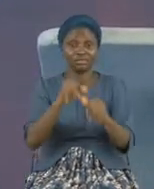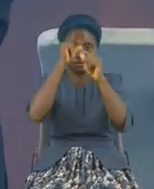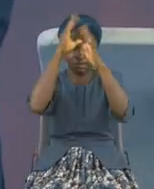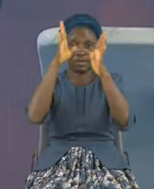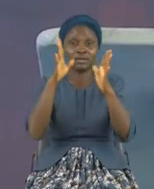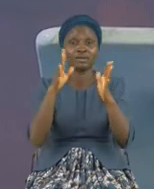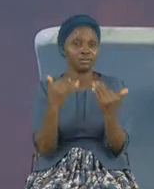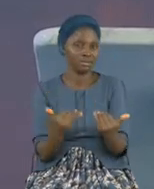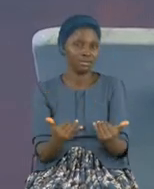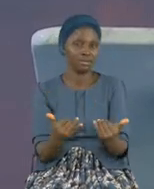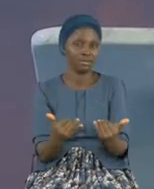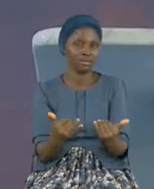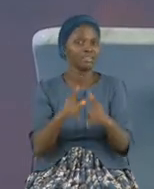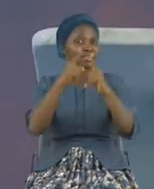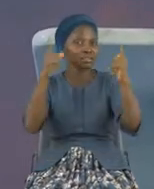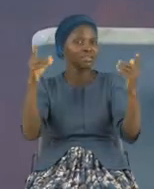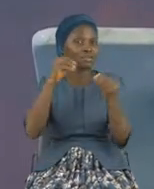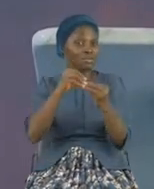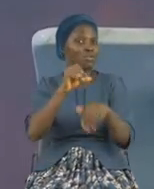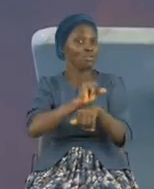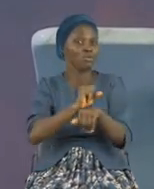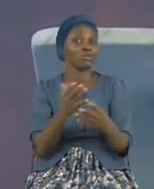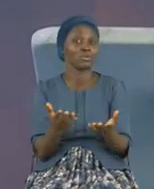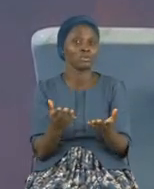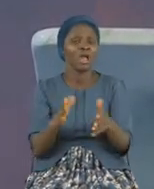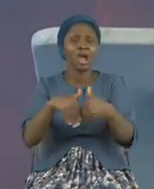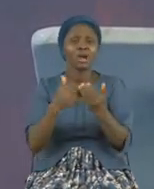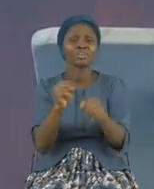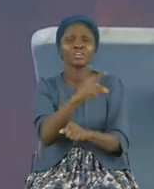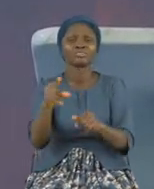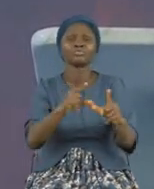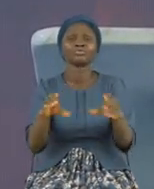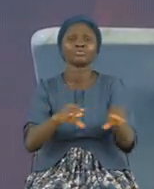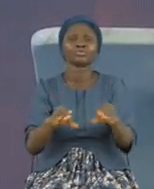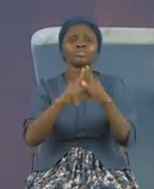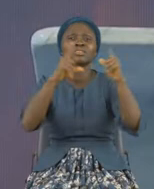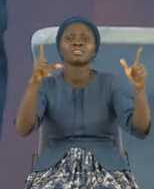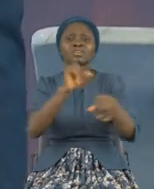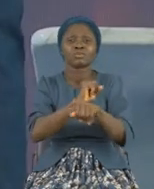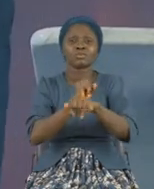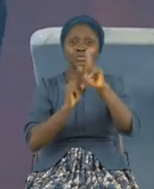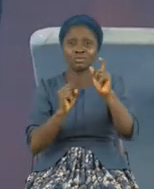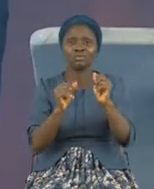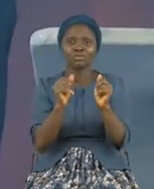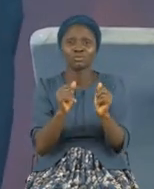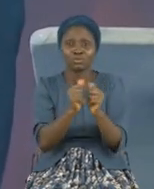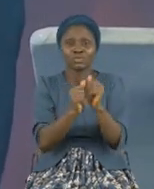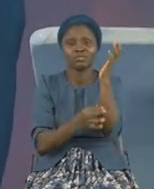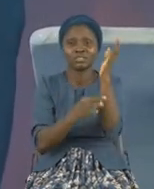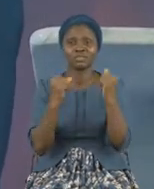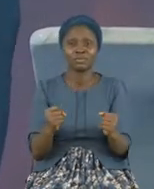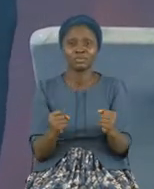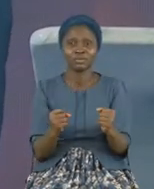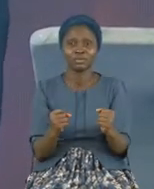Now, greater works. How can you do greater works with less power? He is Christ.